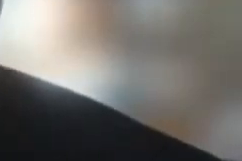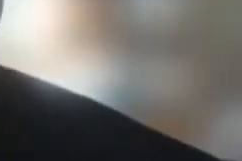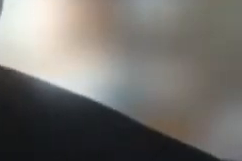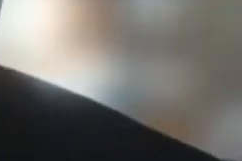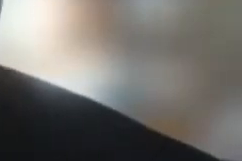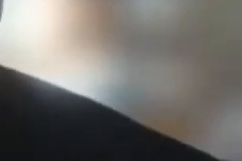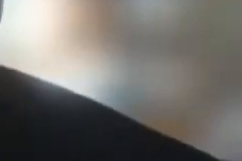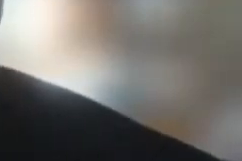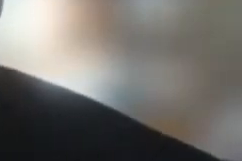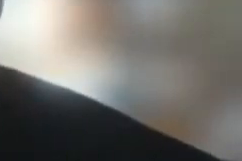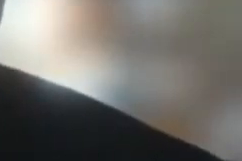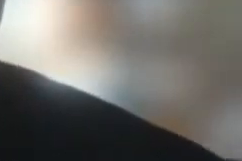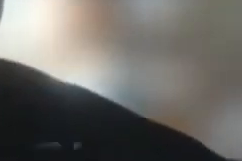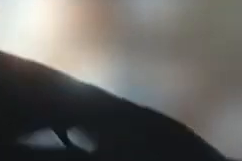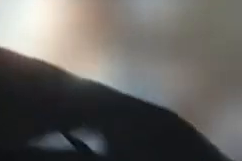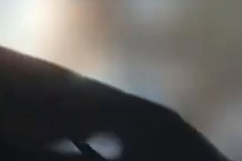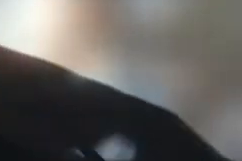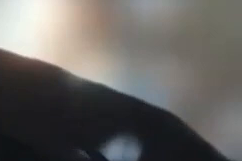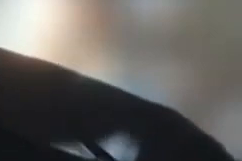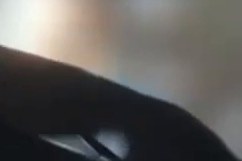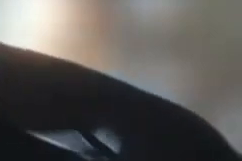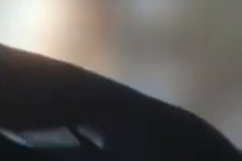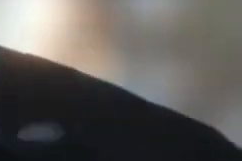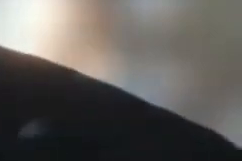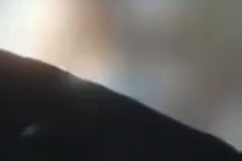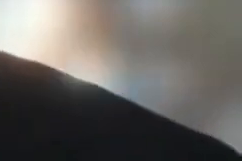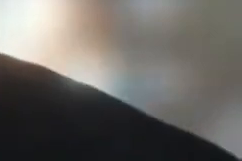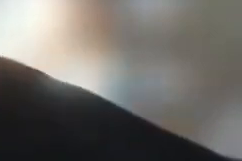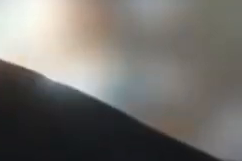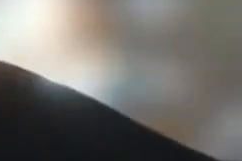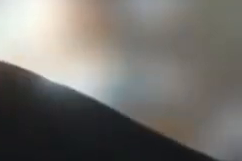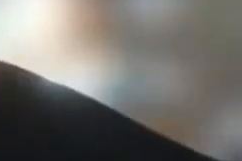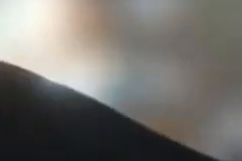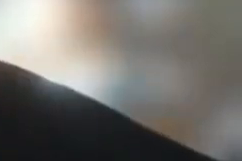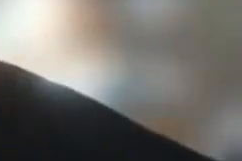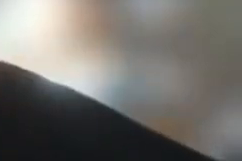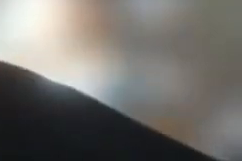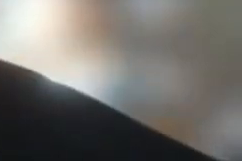Sorry, I'm just looking at see there's some questions. The